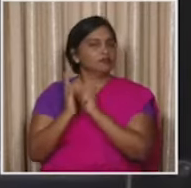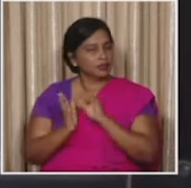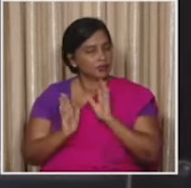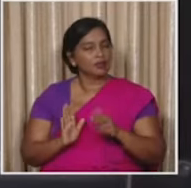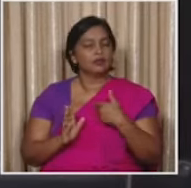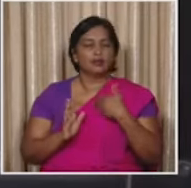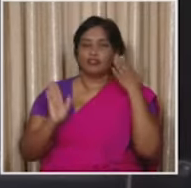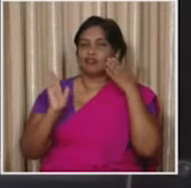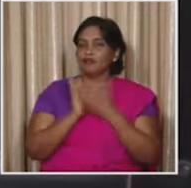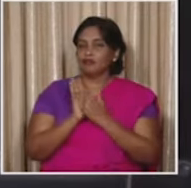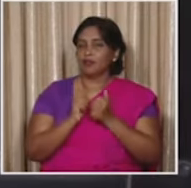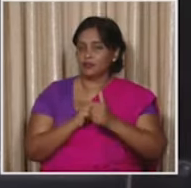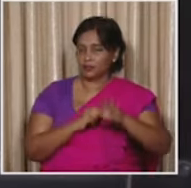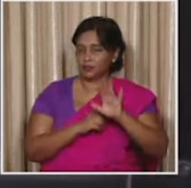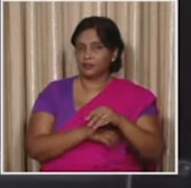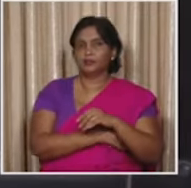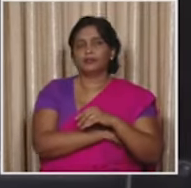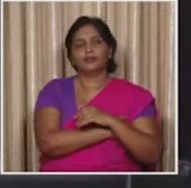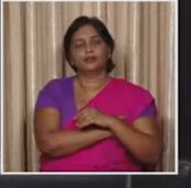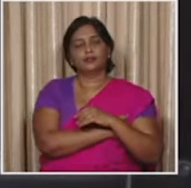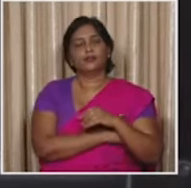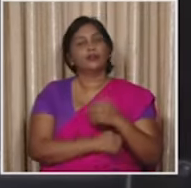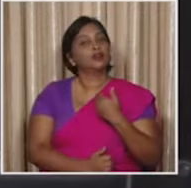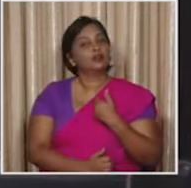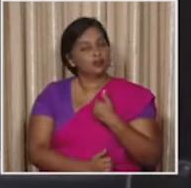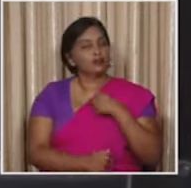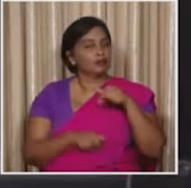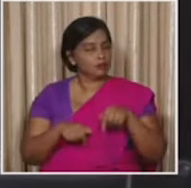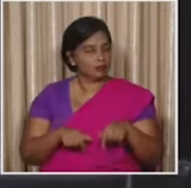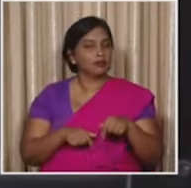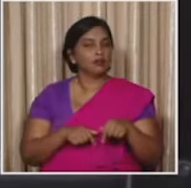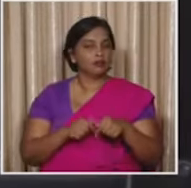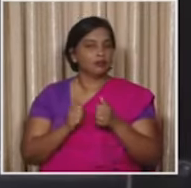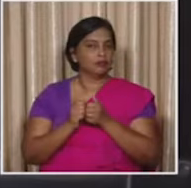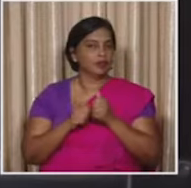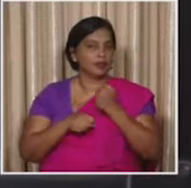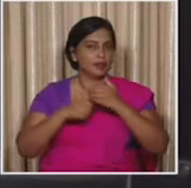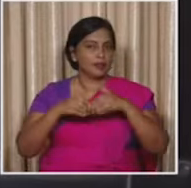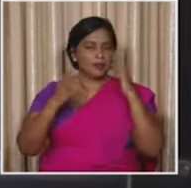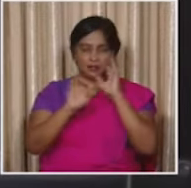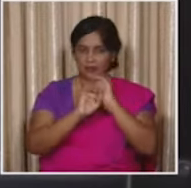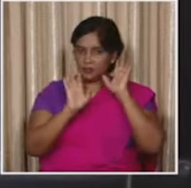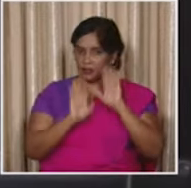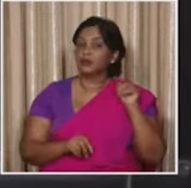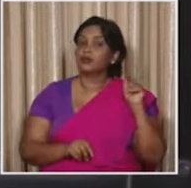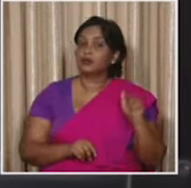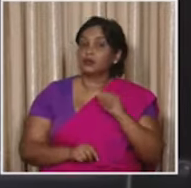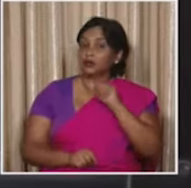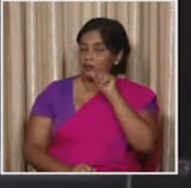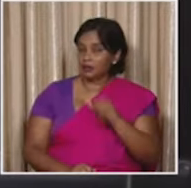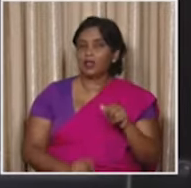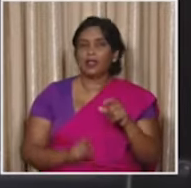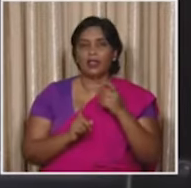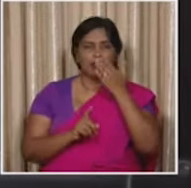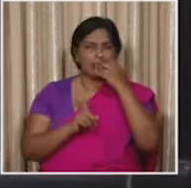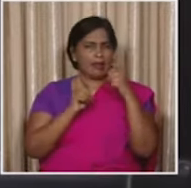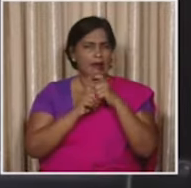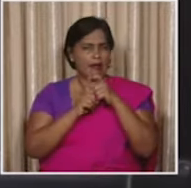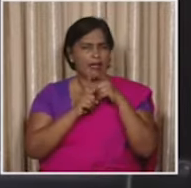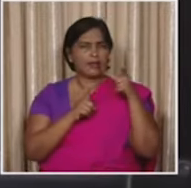have produced to the gazetted now. Now, I have nothing against the entire diaspora. Don't take me